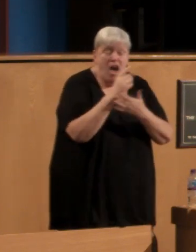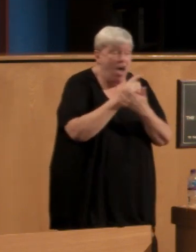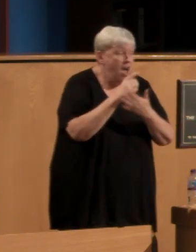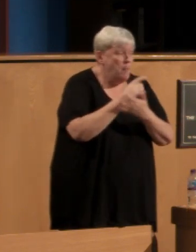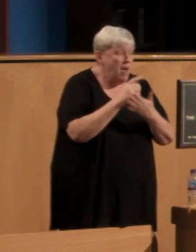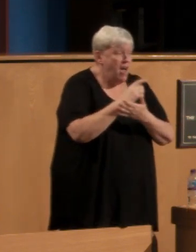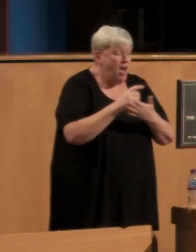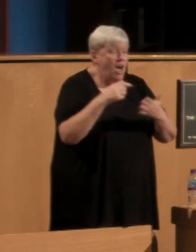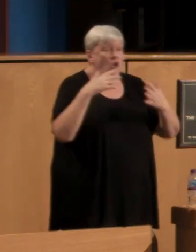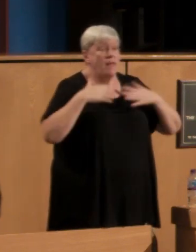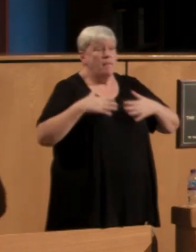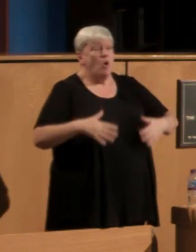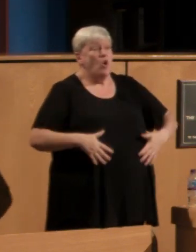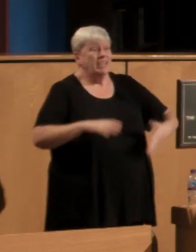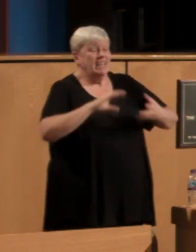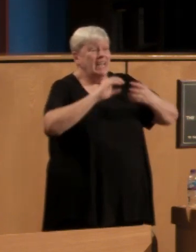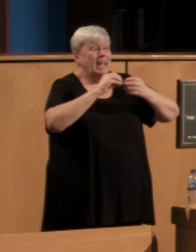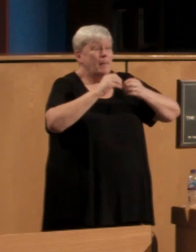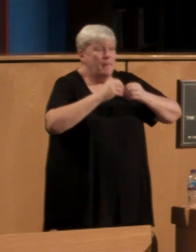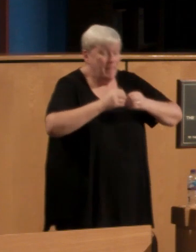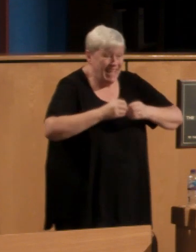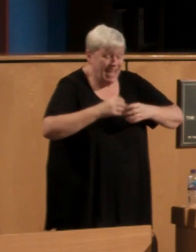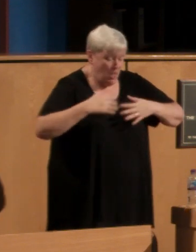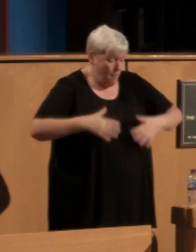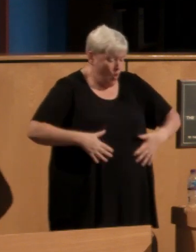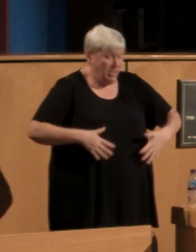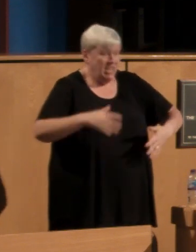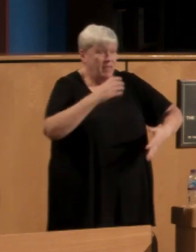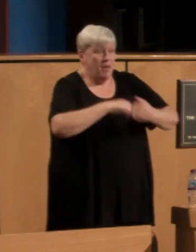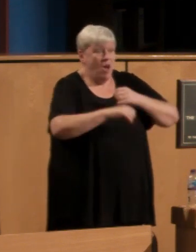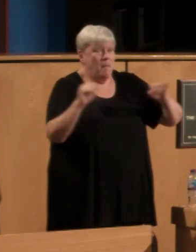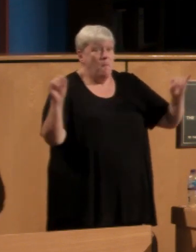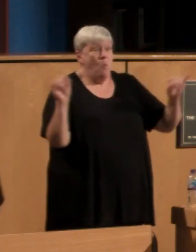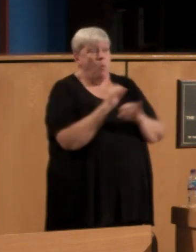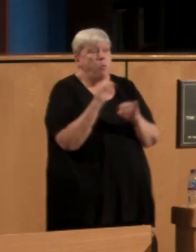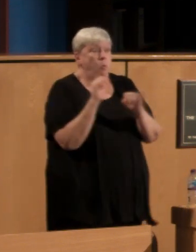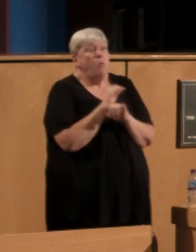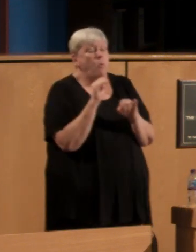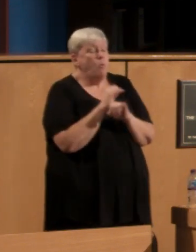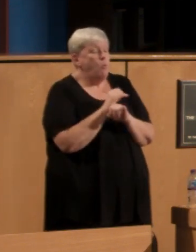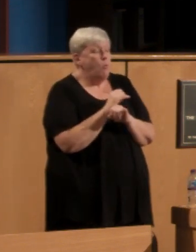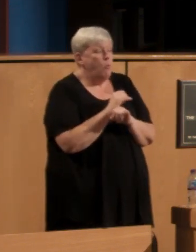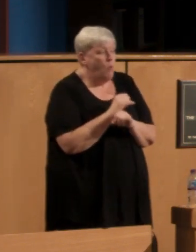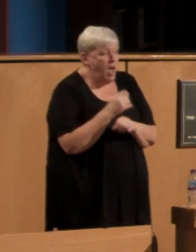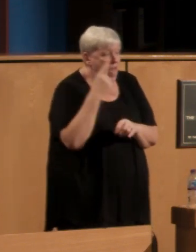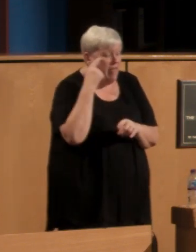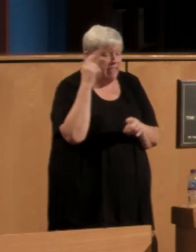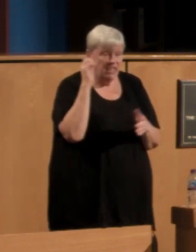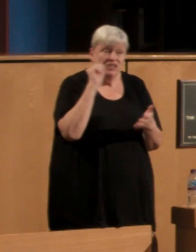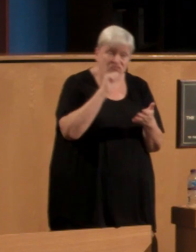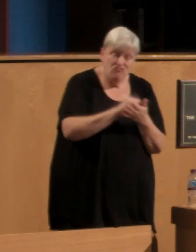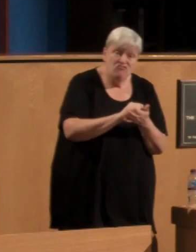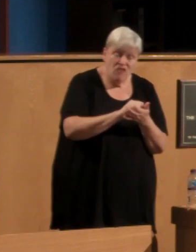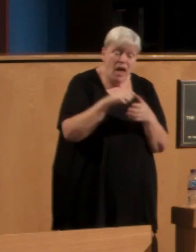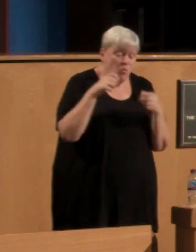about the body and making the body terrifying. That is, I think, in the right hands, I think